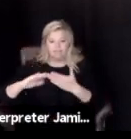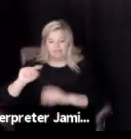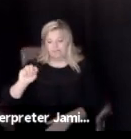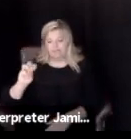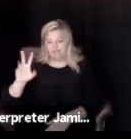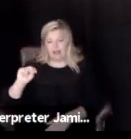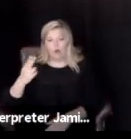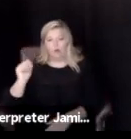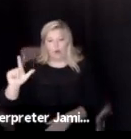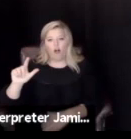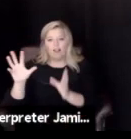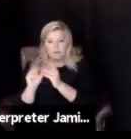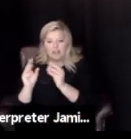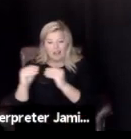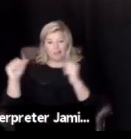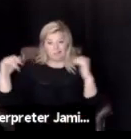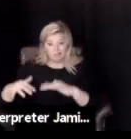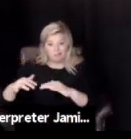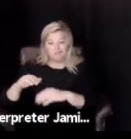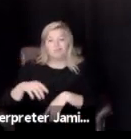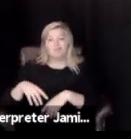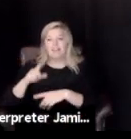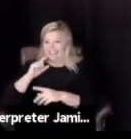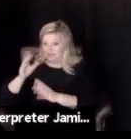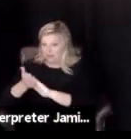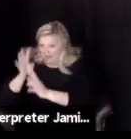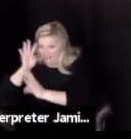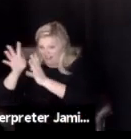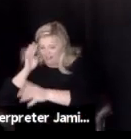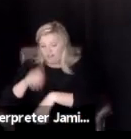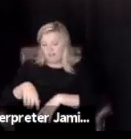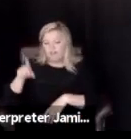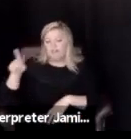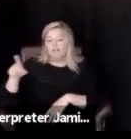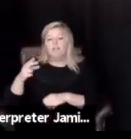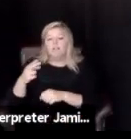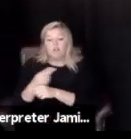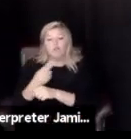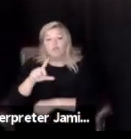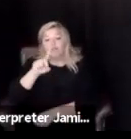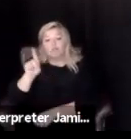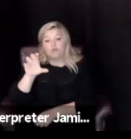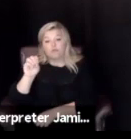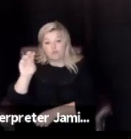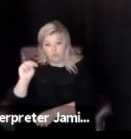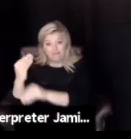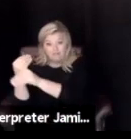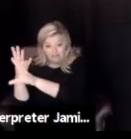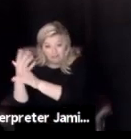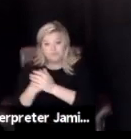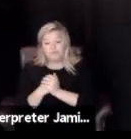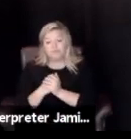how innovative people are being. They had a town hall meeting via Zoom. And at